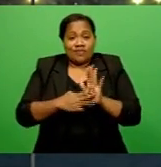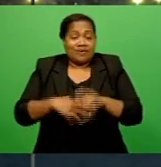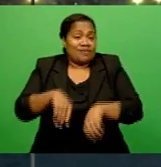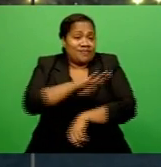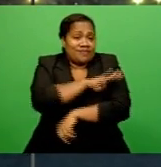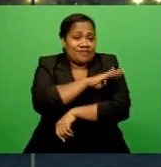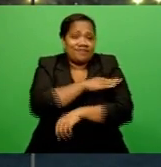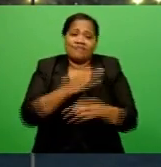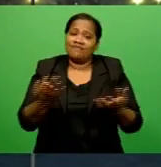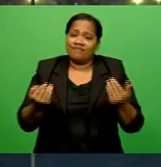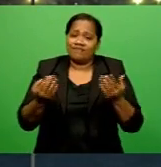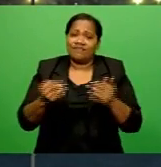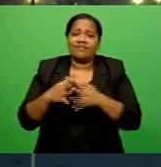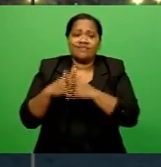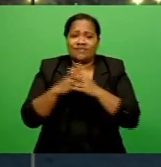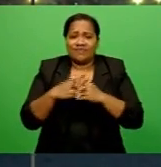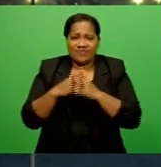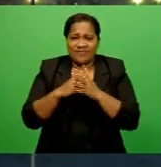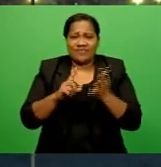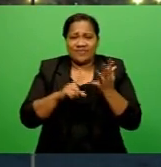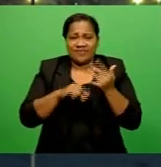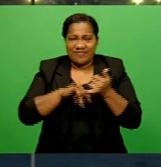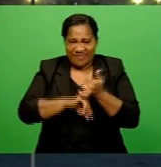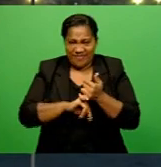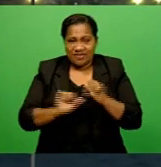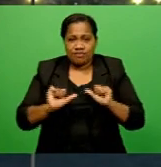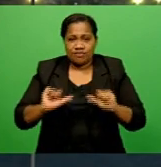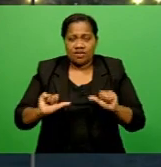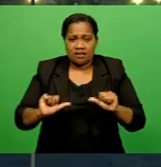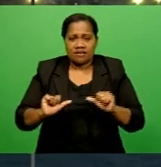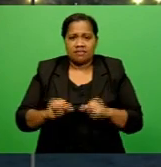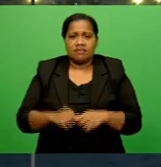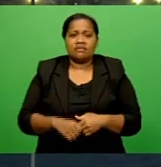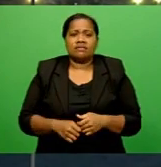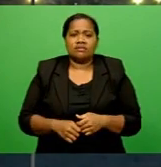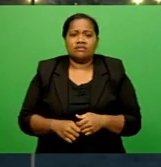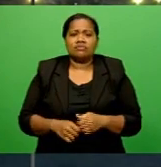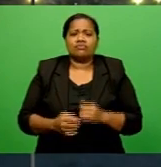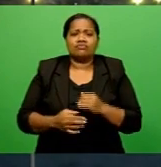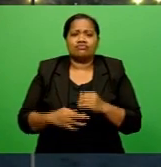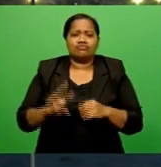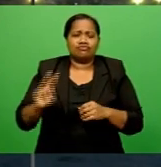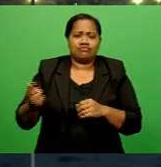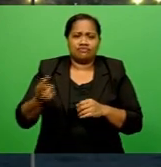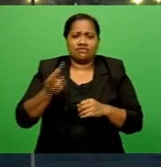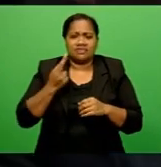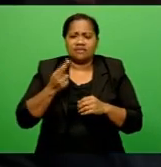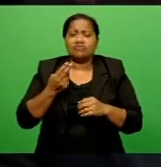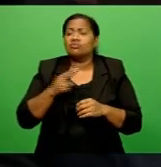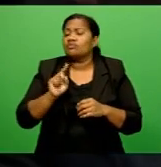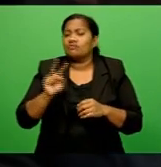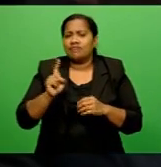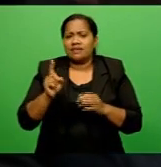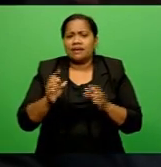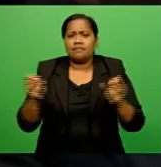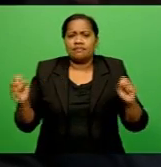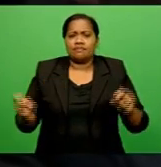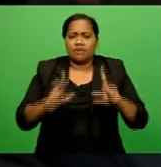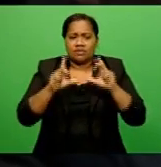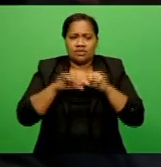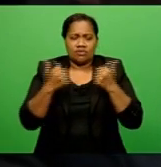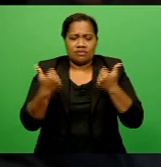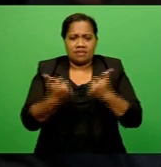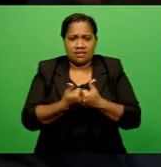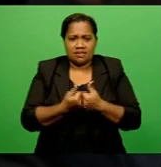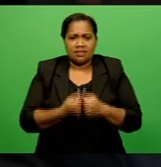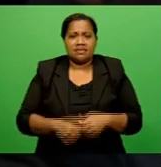welcomed United States President Joe Biden's steps to return the U.S. to the International Paris Agreement. In a tweet, Bainimarama says from the